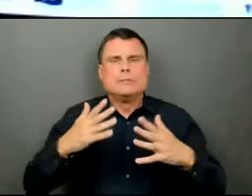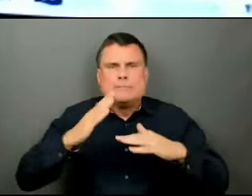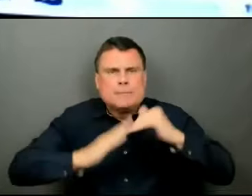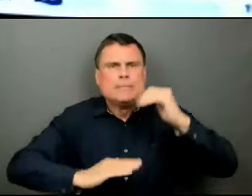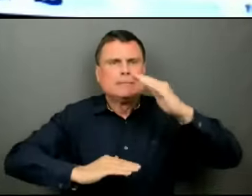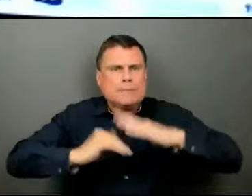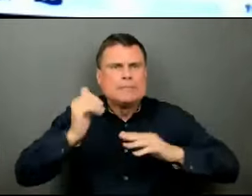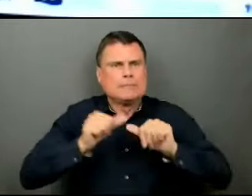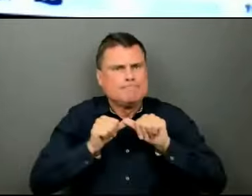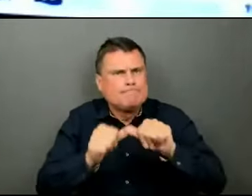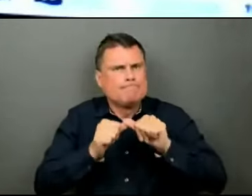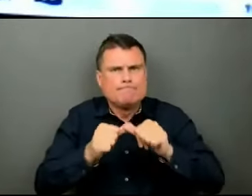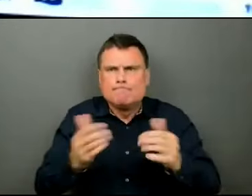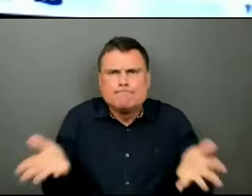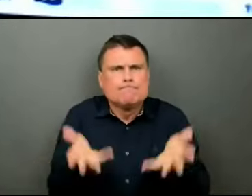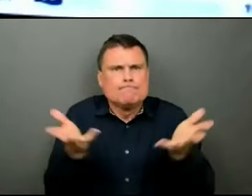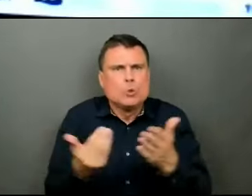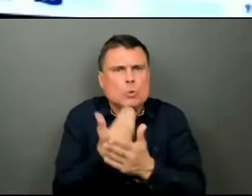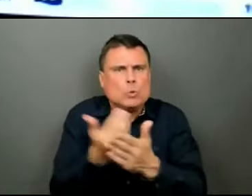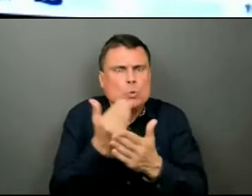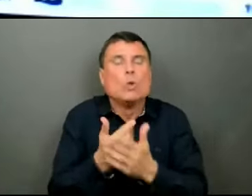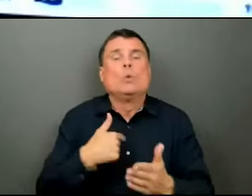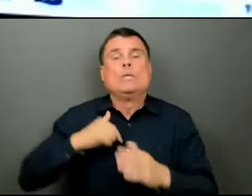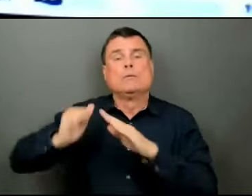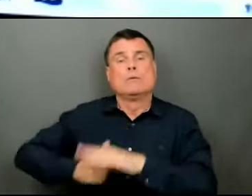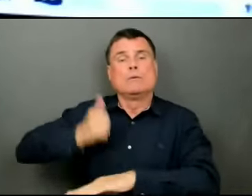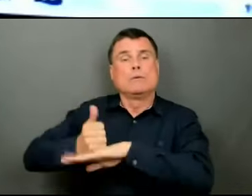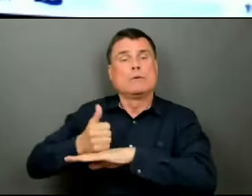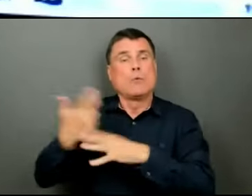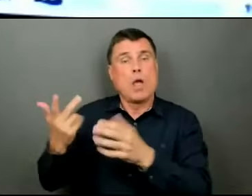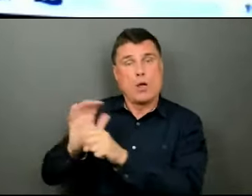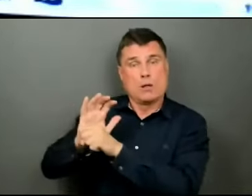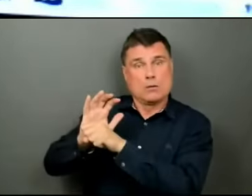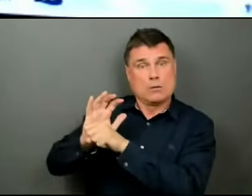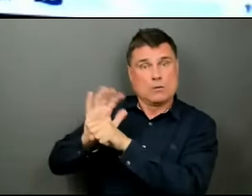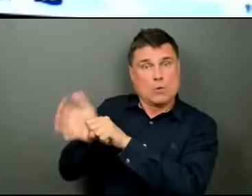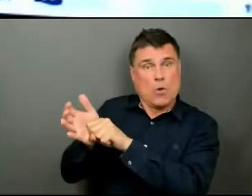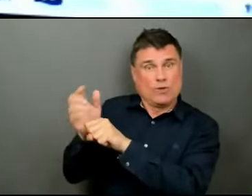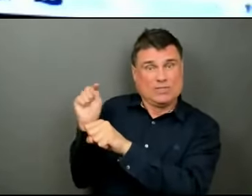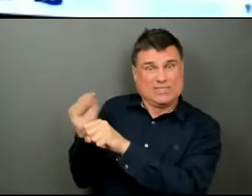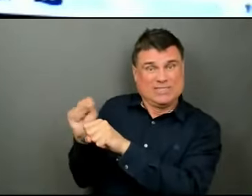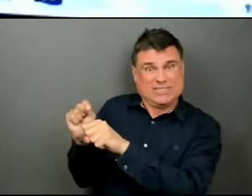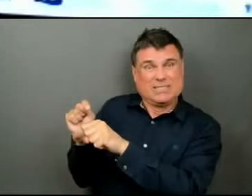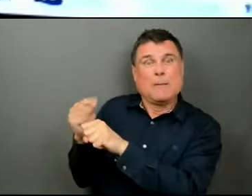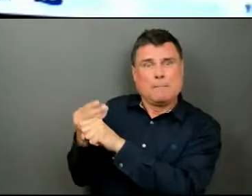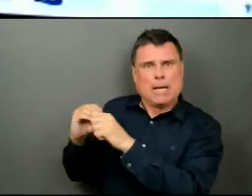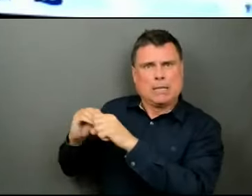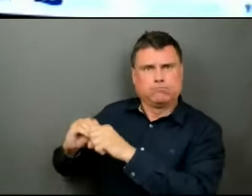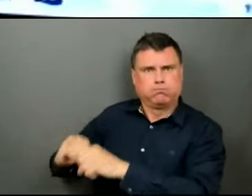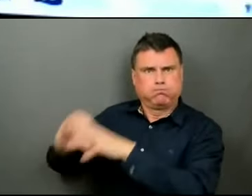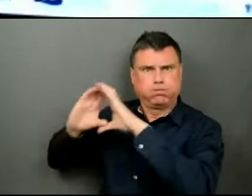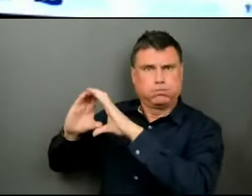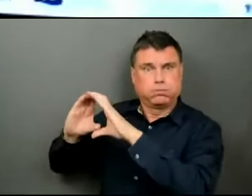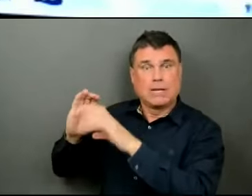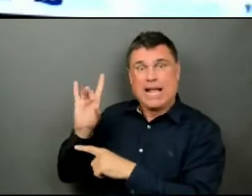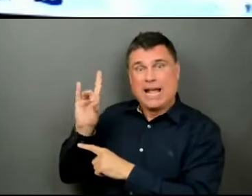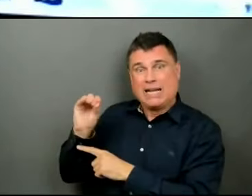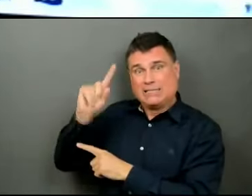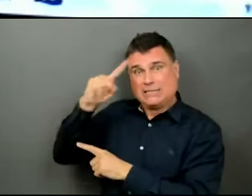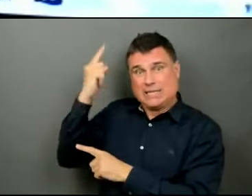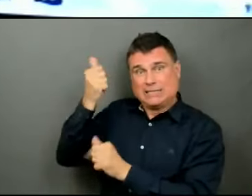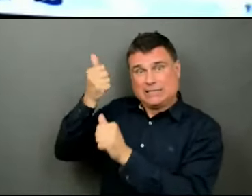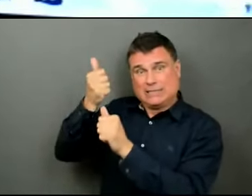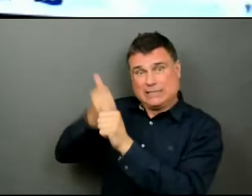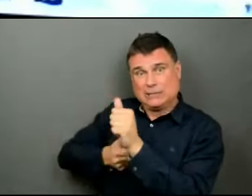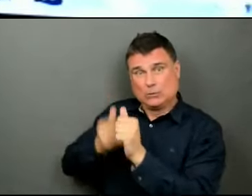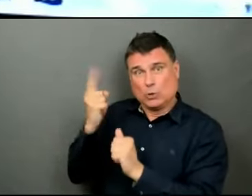created the COVID-19 resilience stream where the federal government is investing 80 cents in every dollar in a whole range of areas, including